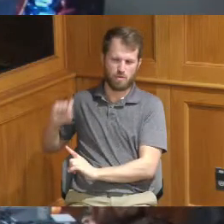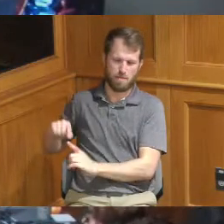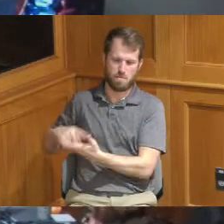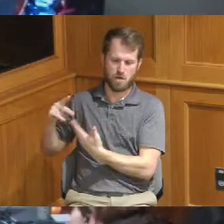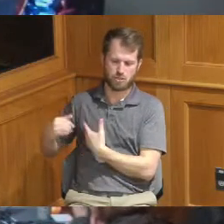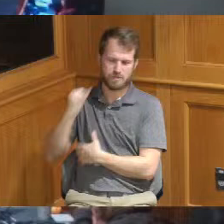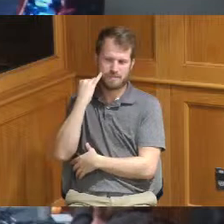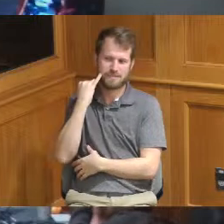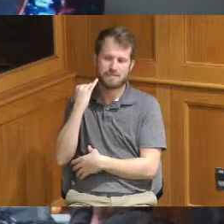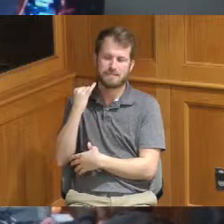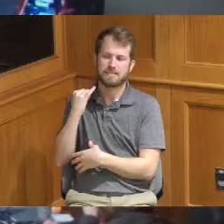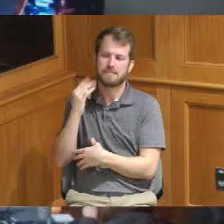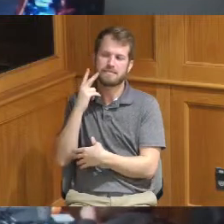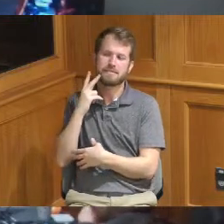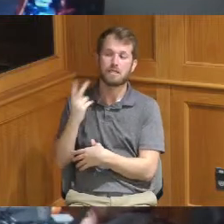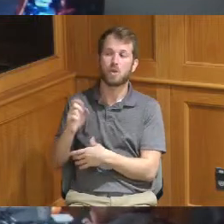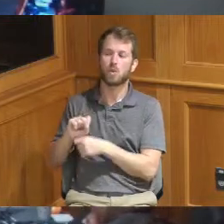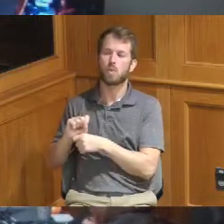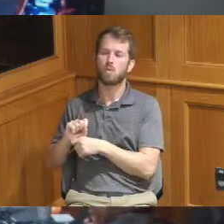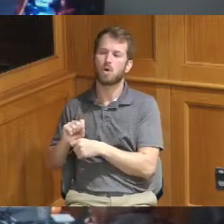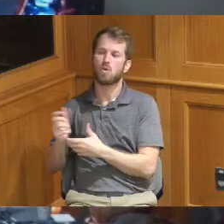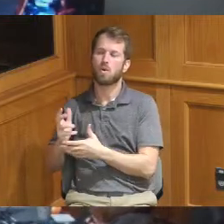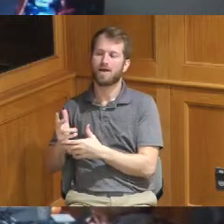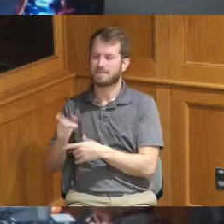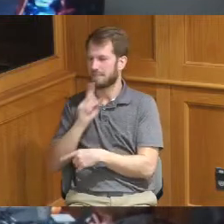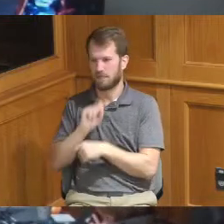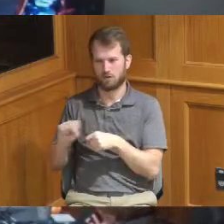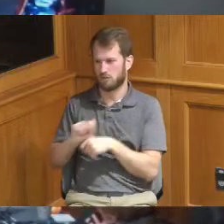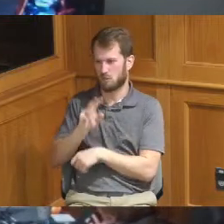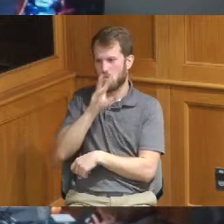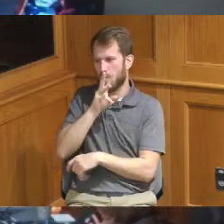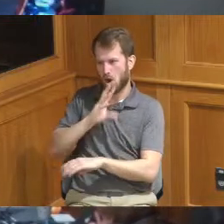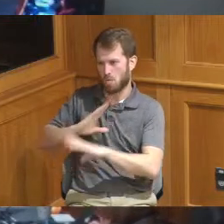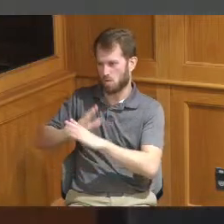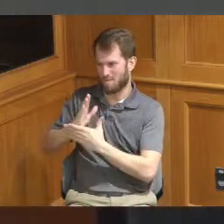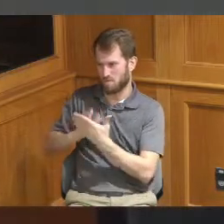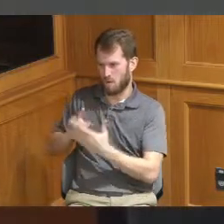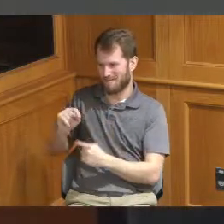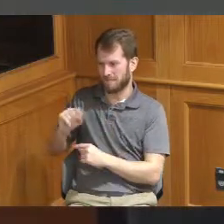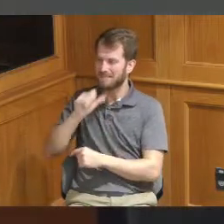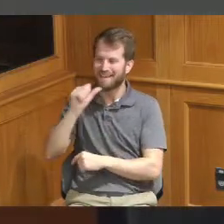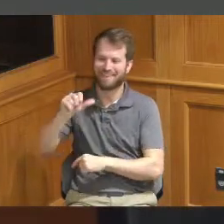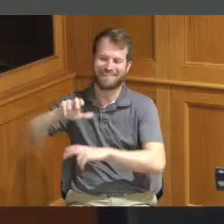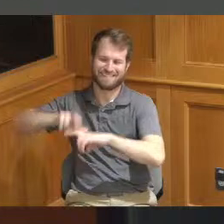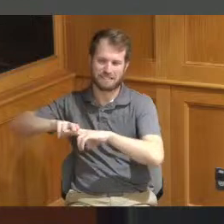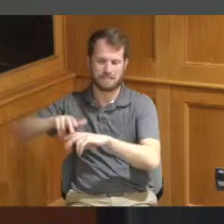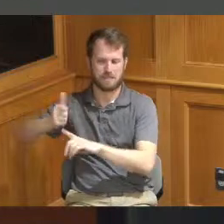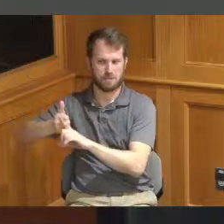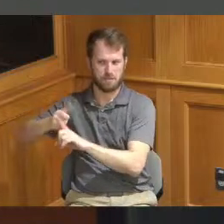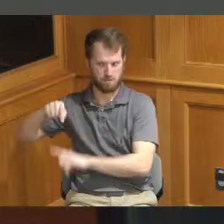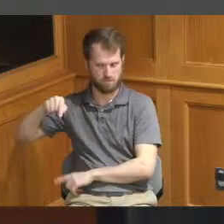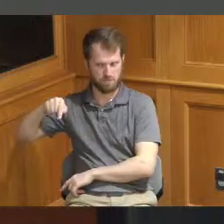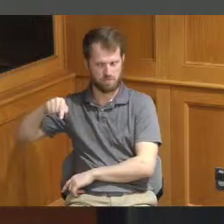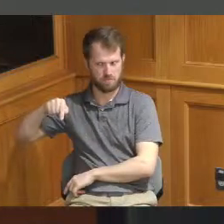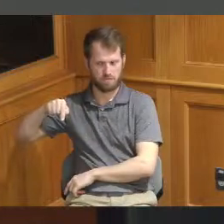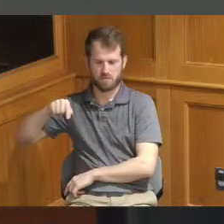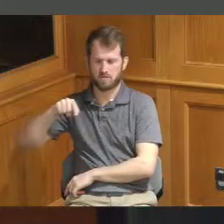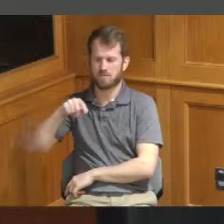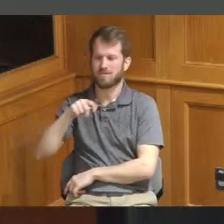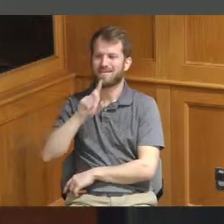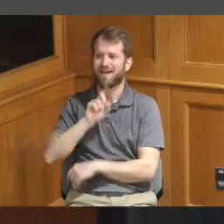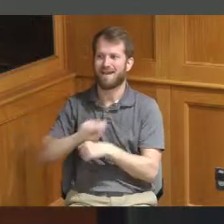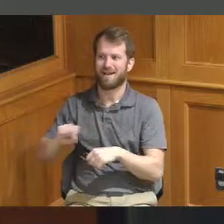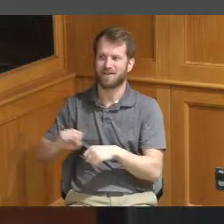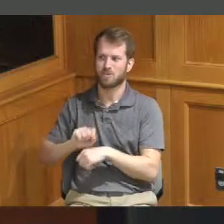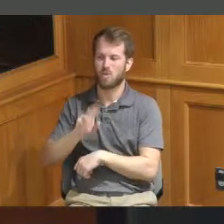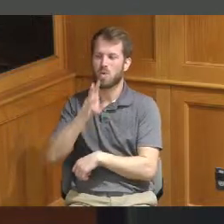for workforce. This is just literally the waterproofing aspect of it. So this isn't the seats themselves. This is just the actual